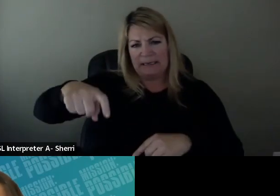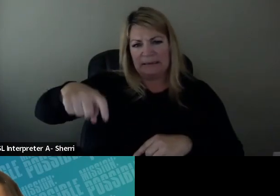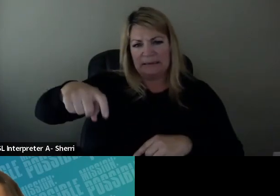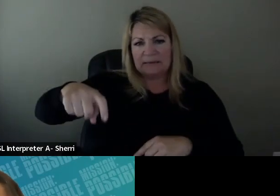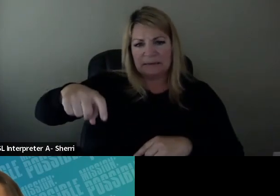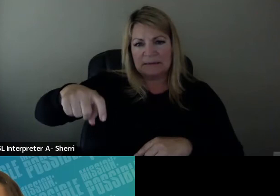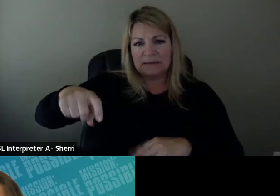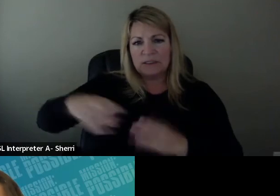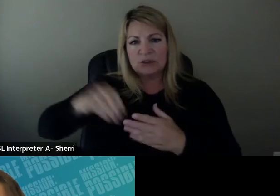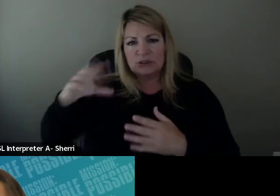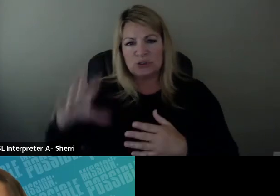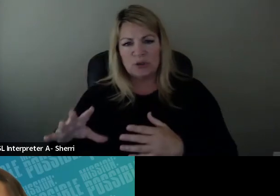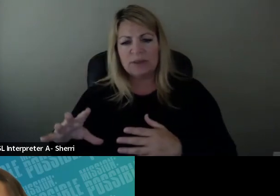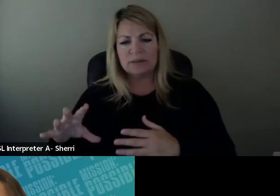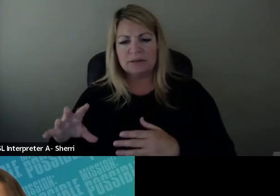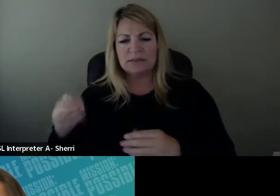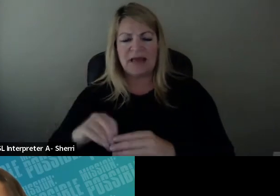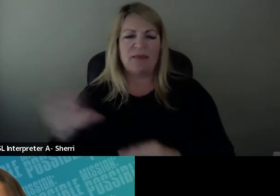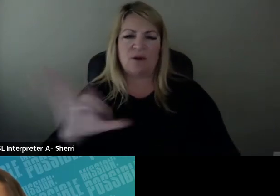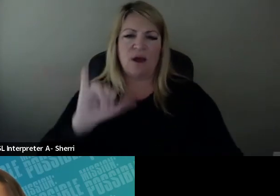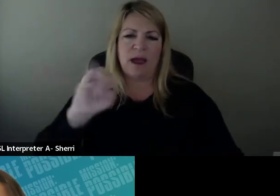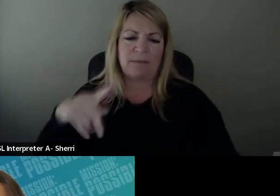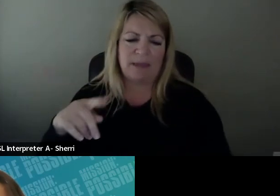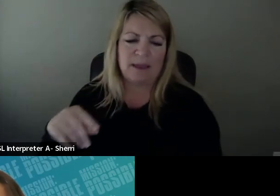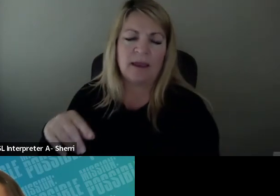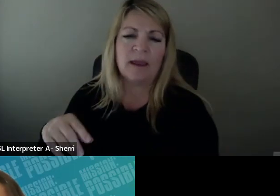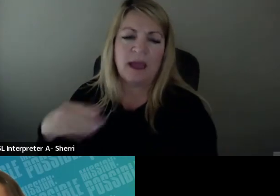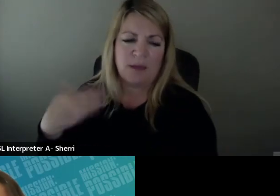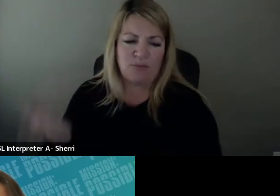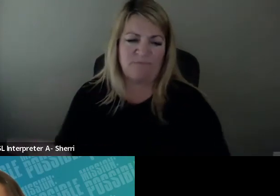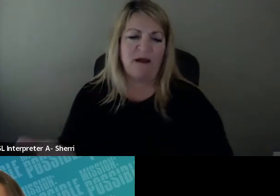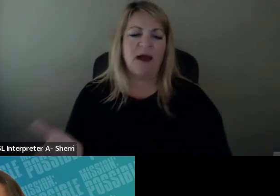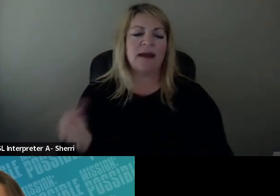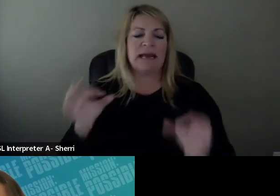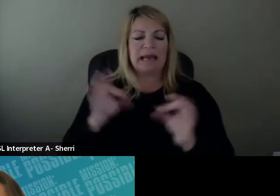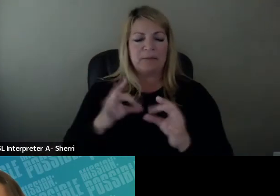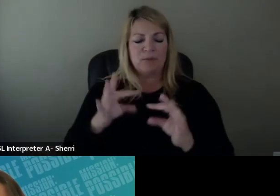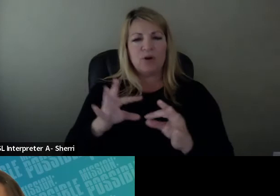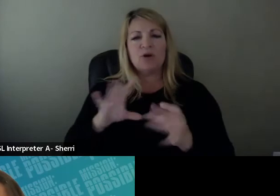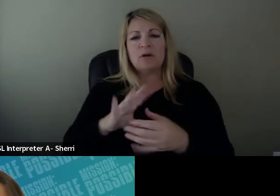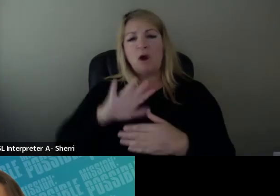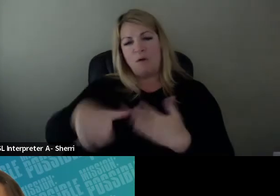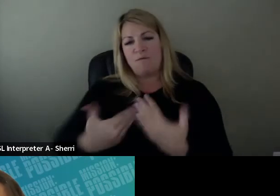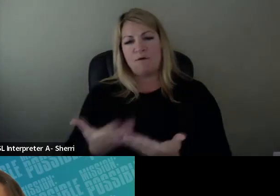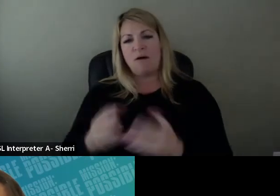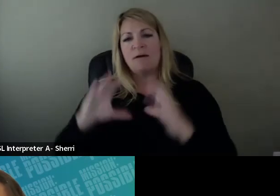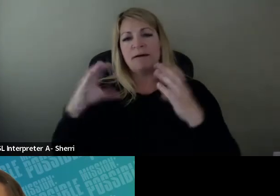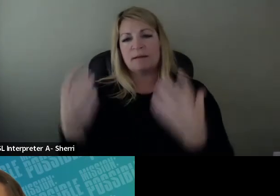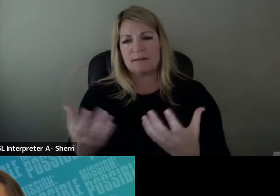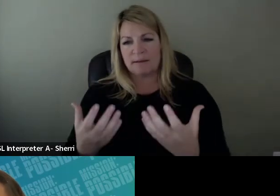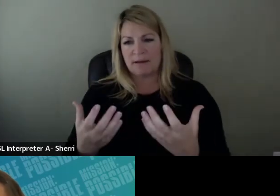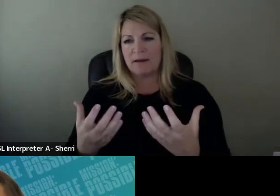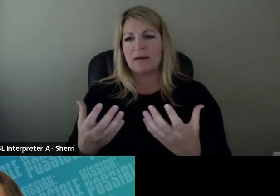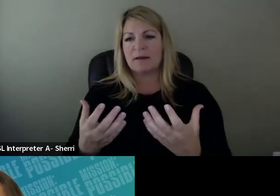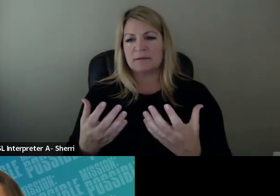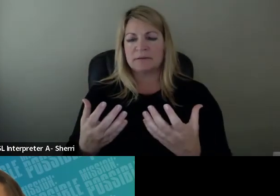the students as stated in their IEP, and also providing input in terms of the overall class